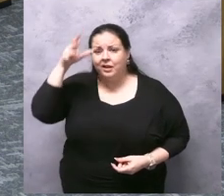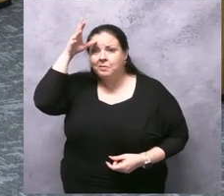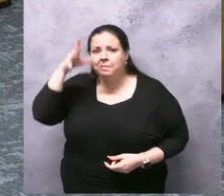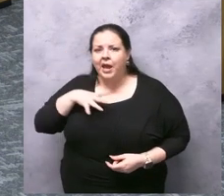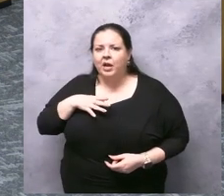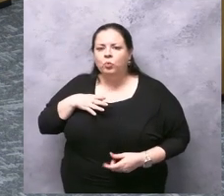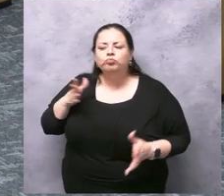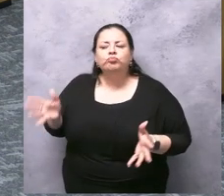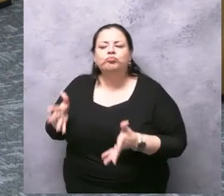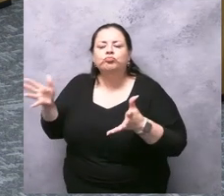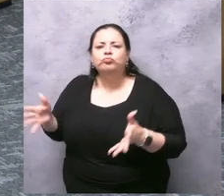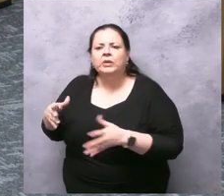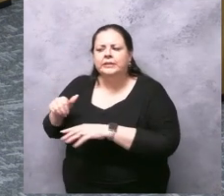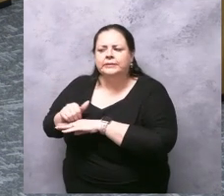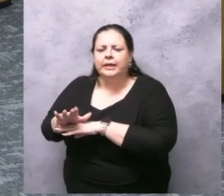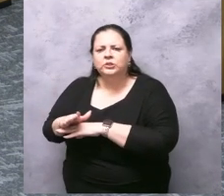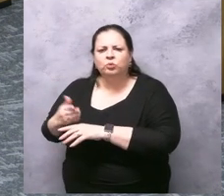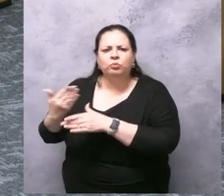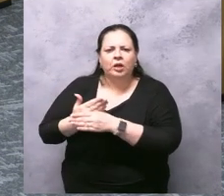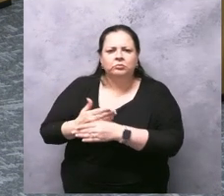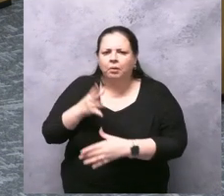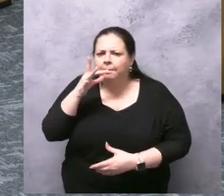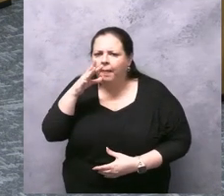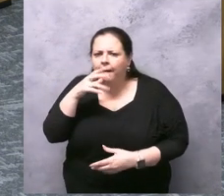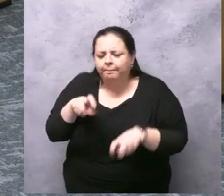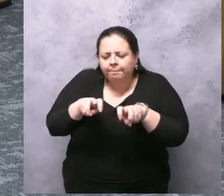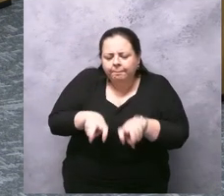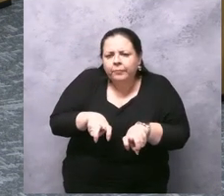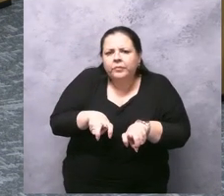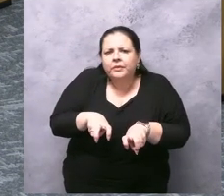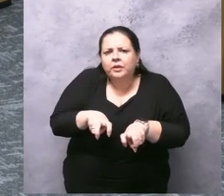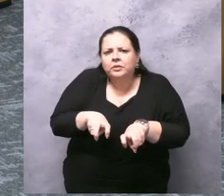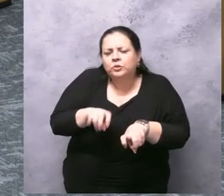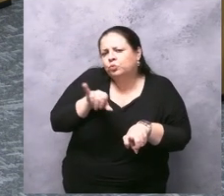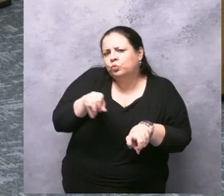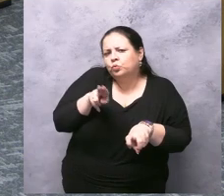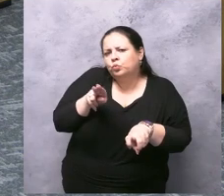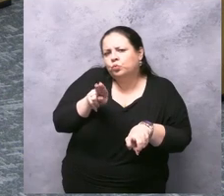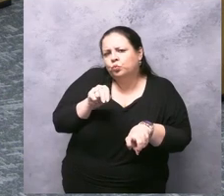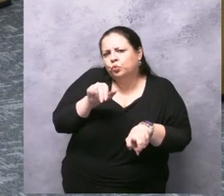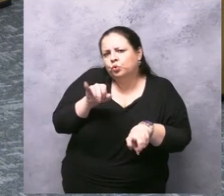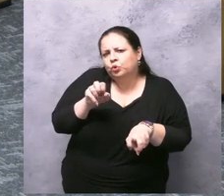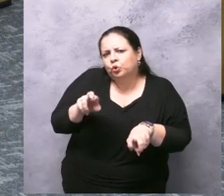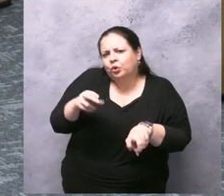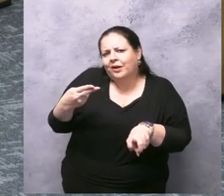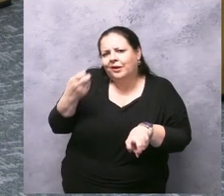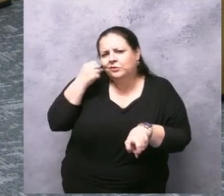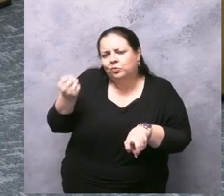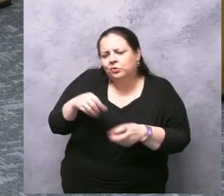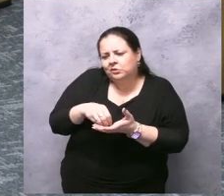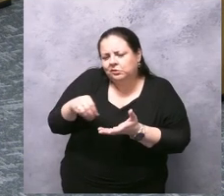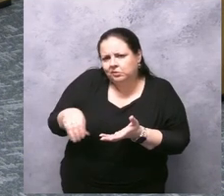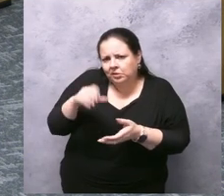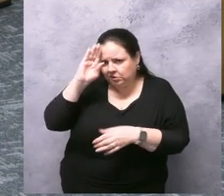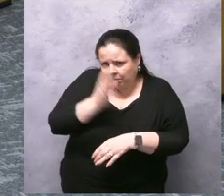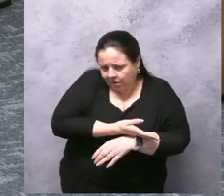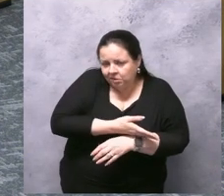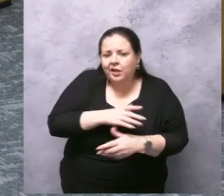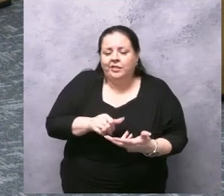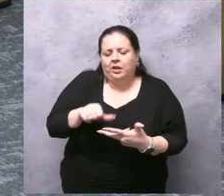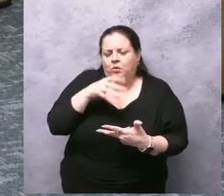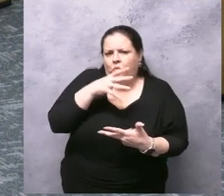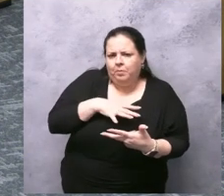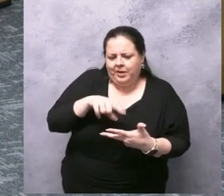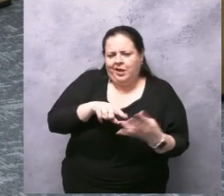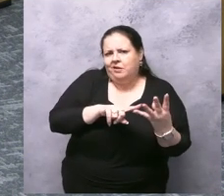and then sent to harass a mom sitting next to her junior high age son, and then the friend sitting next to her, and then a woman by